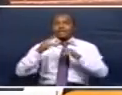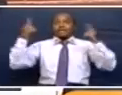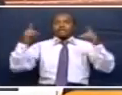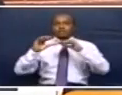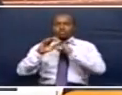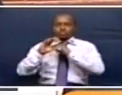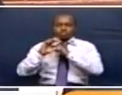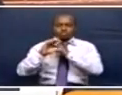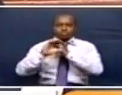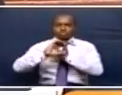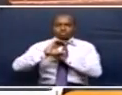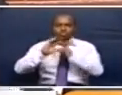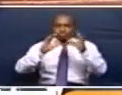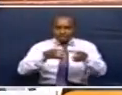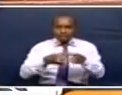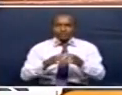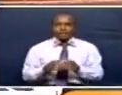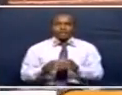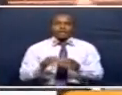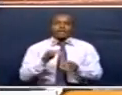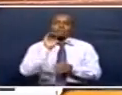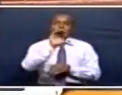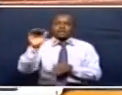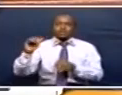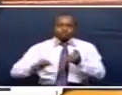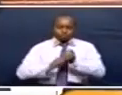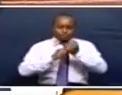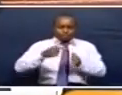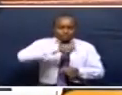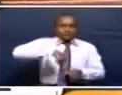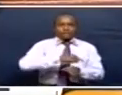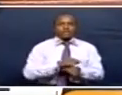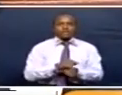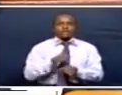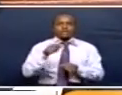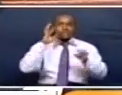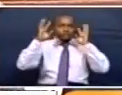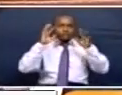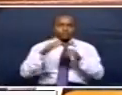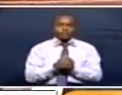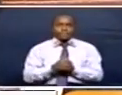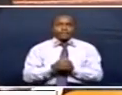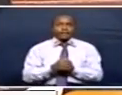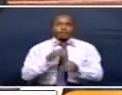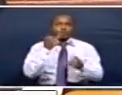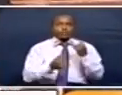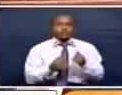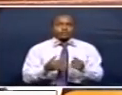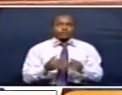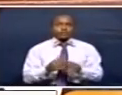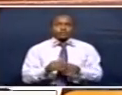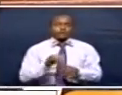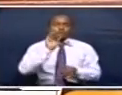over 911 candidates. And I'm asking you to support us in this initiative. Na mwisho kabisa, nakuuliza